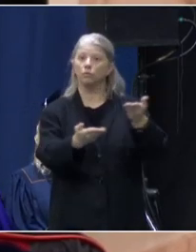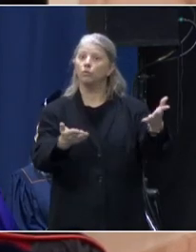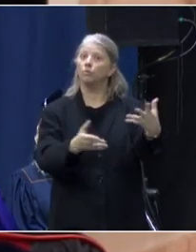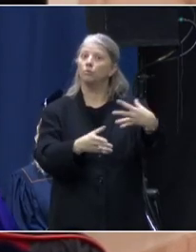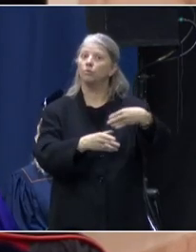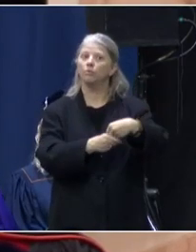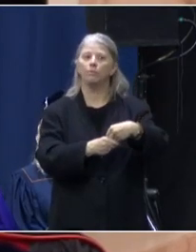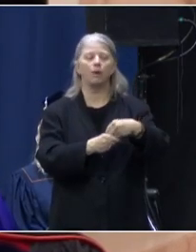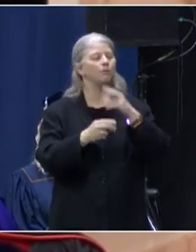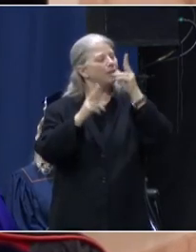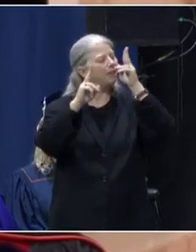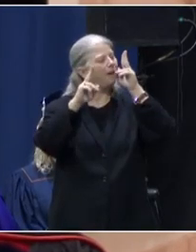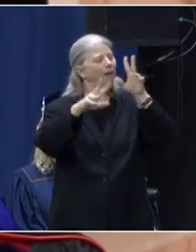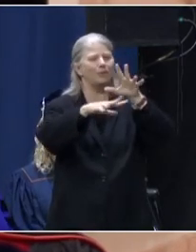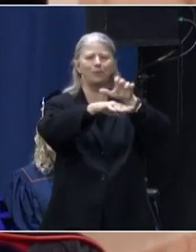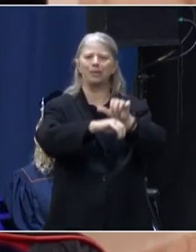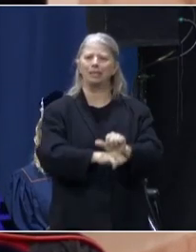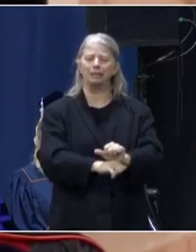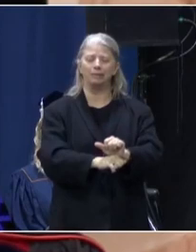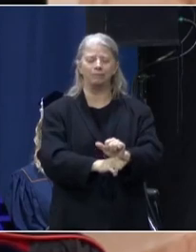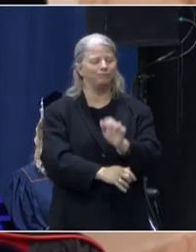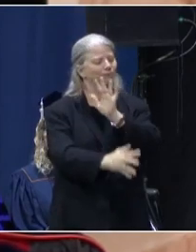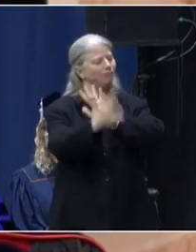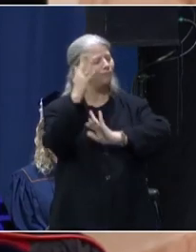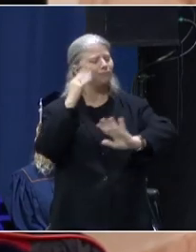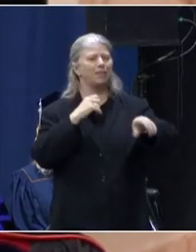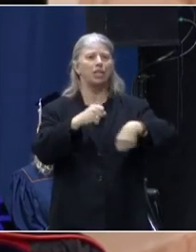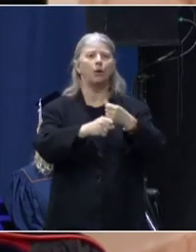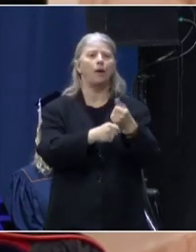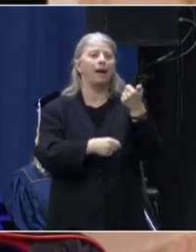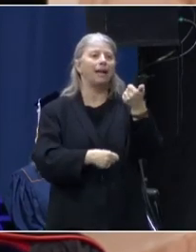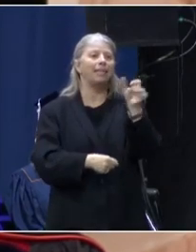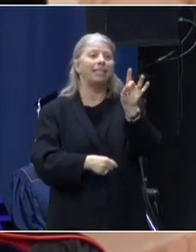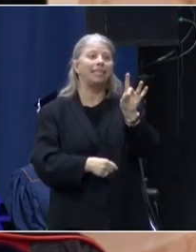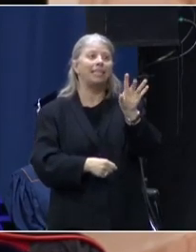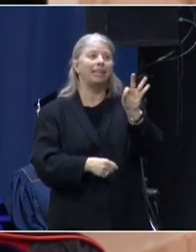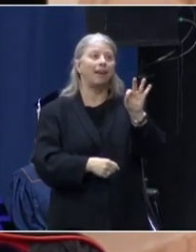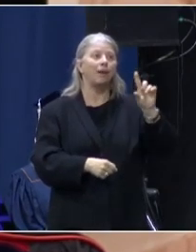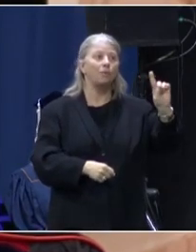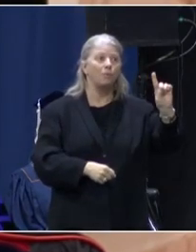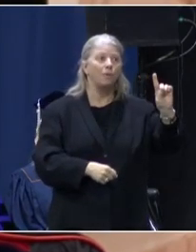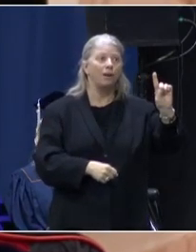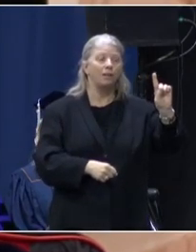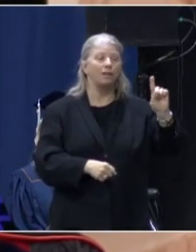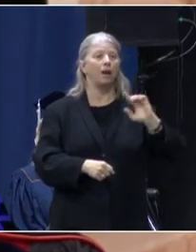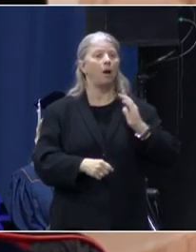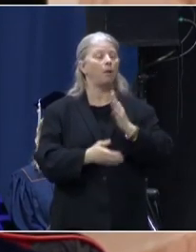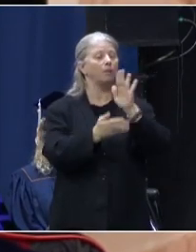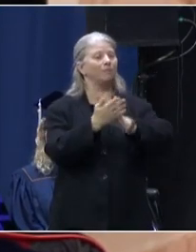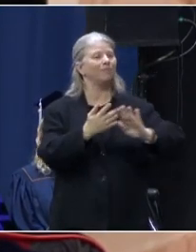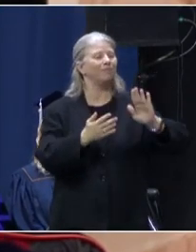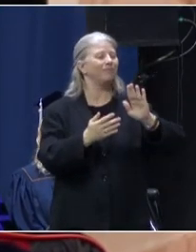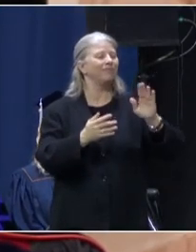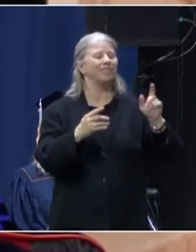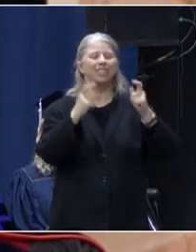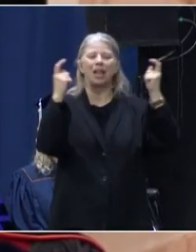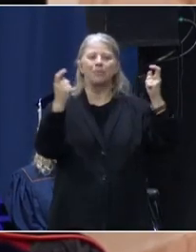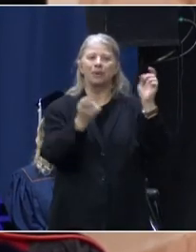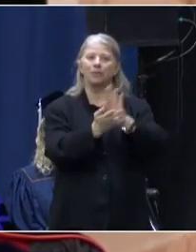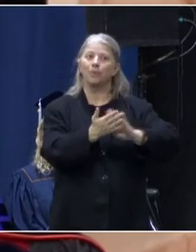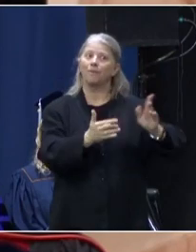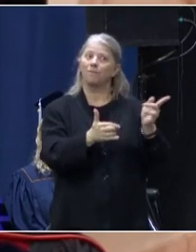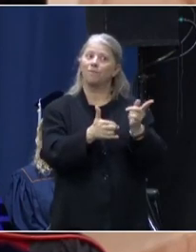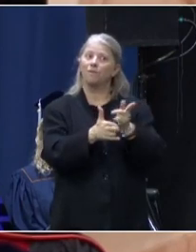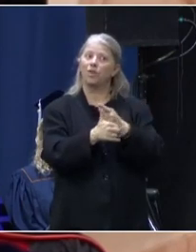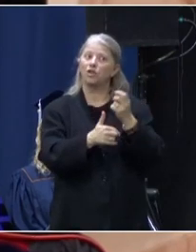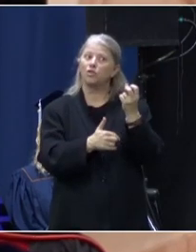of a noble tradition that dates back to 1891, when our institution celebrated commencement for the first